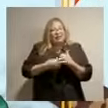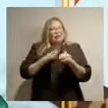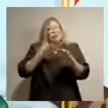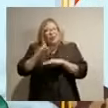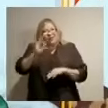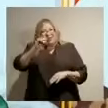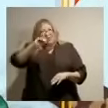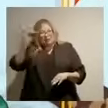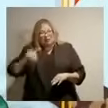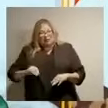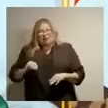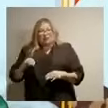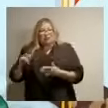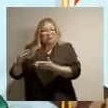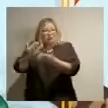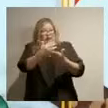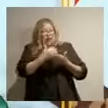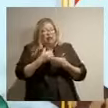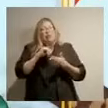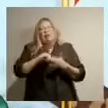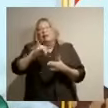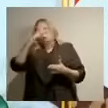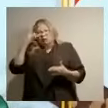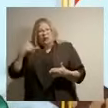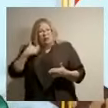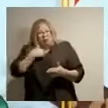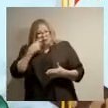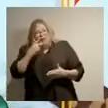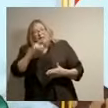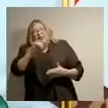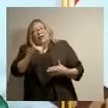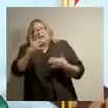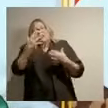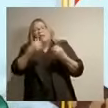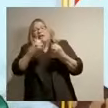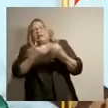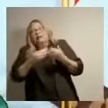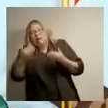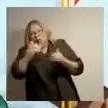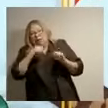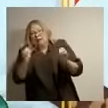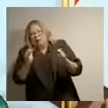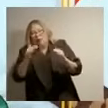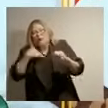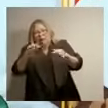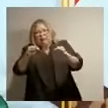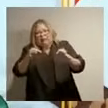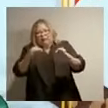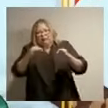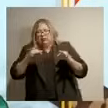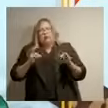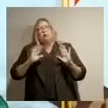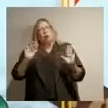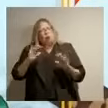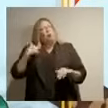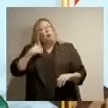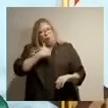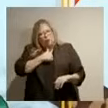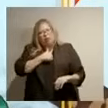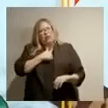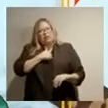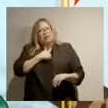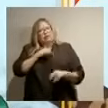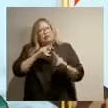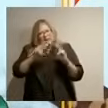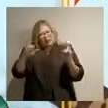back or extend or promote from 5 years to 7 or 3 years to 5 or 1 year to 2 years. So, no, we are very sober. And if you go